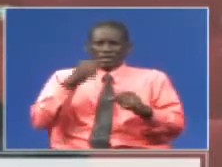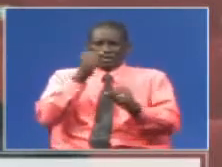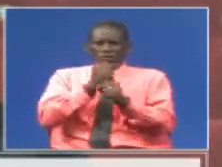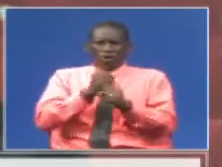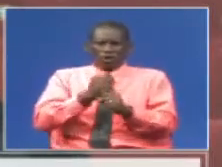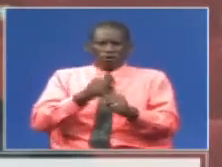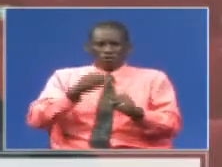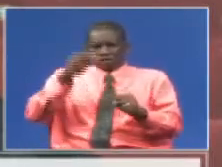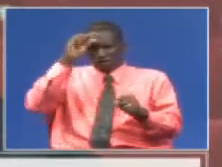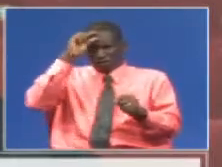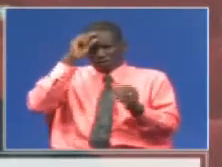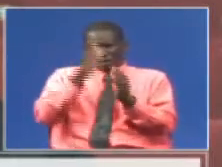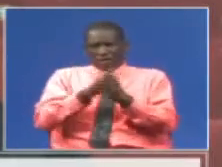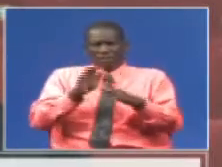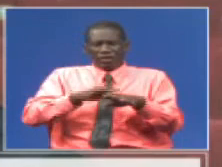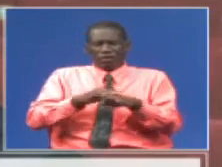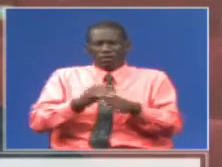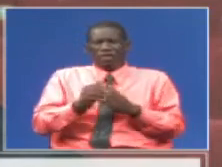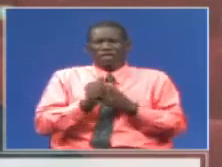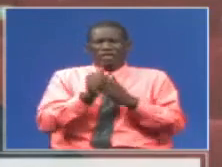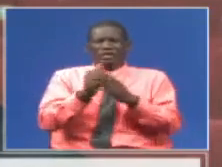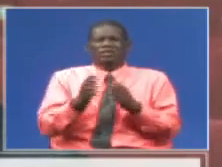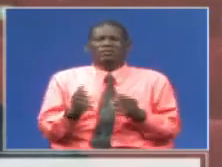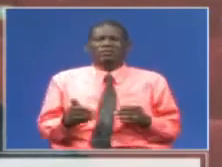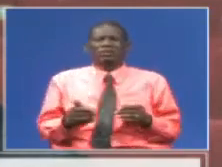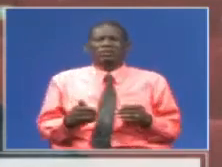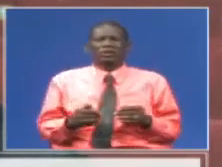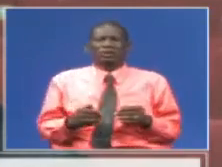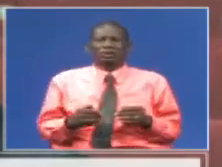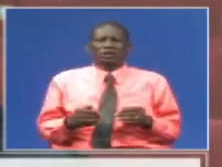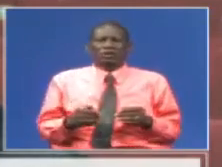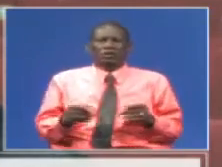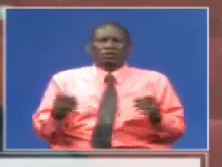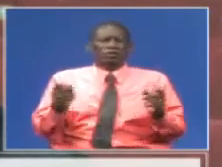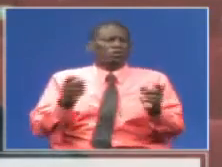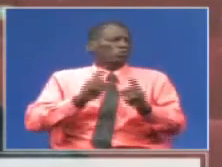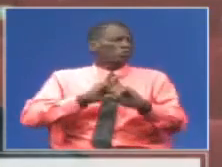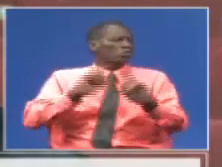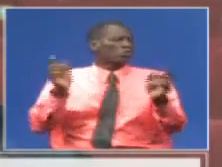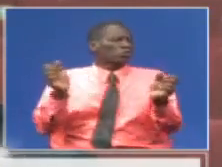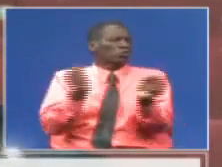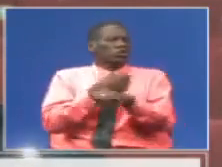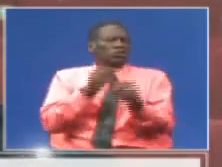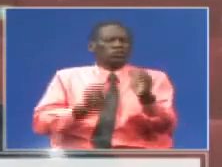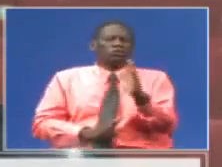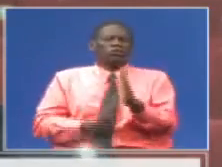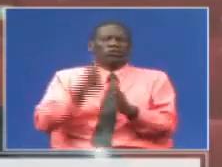authorities and their good leadership, we do not have developed, we do have